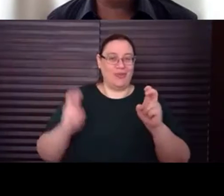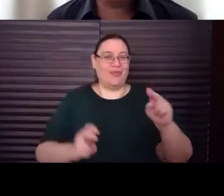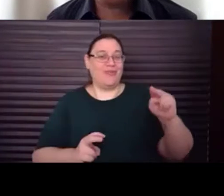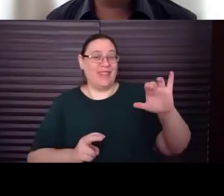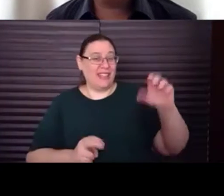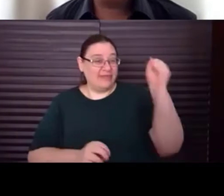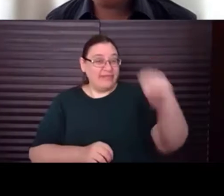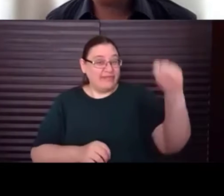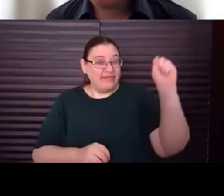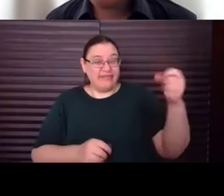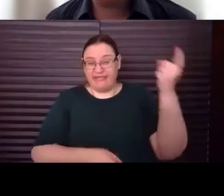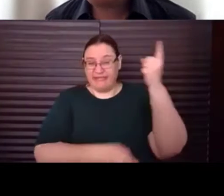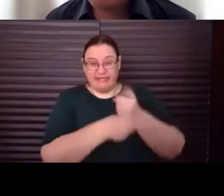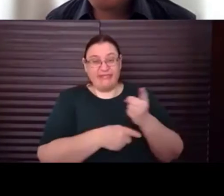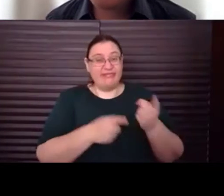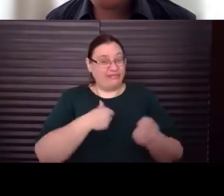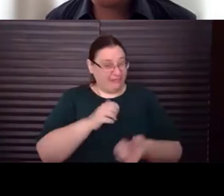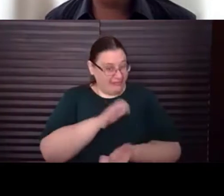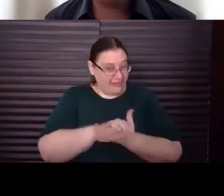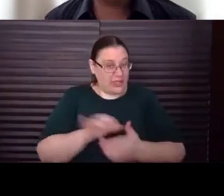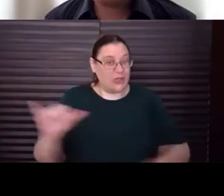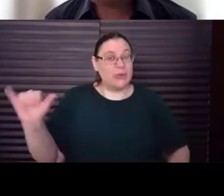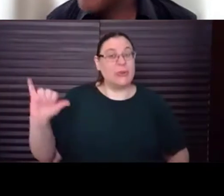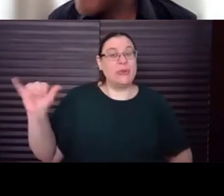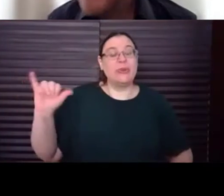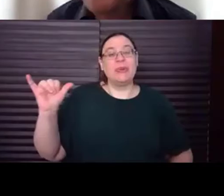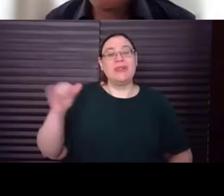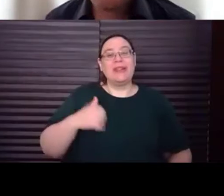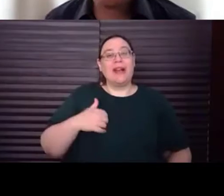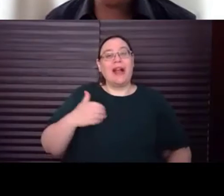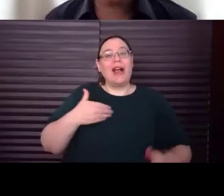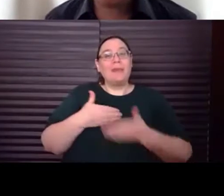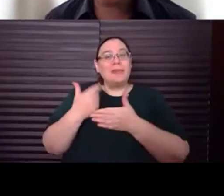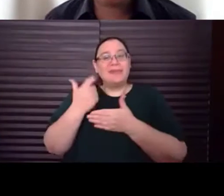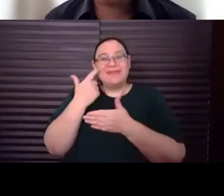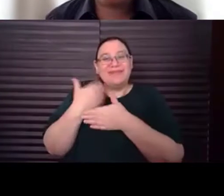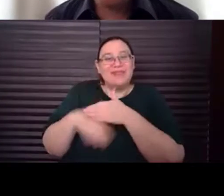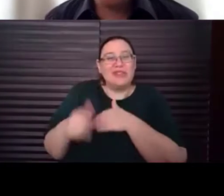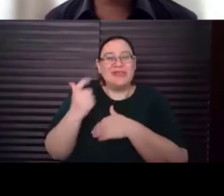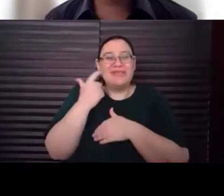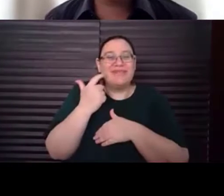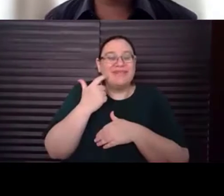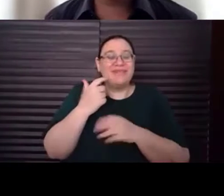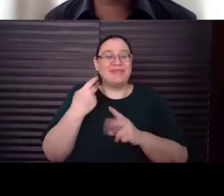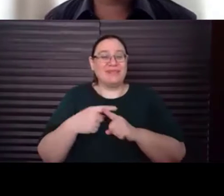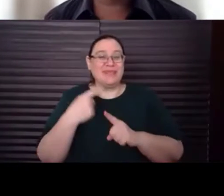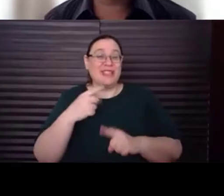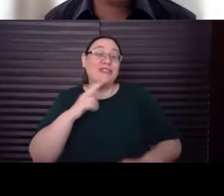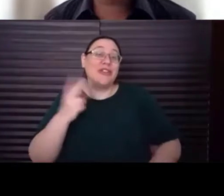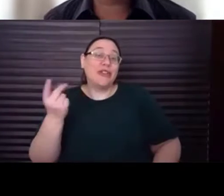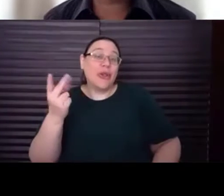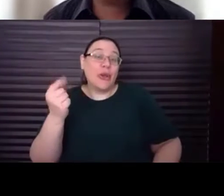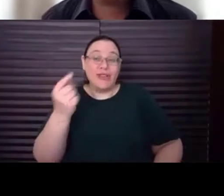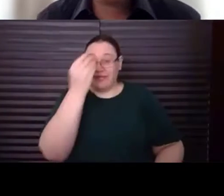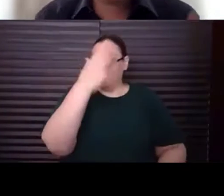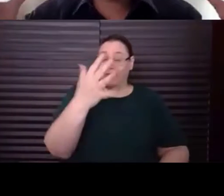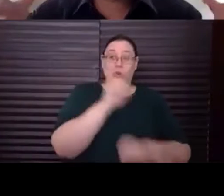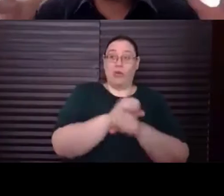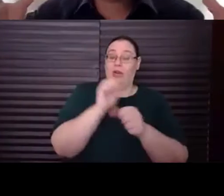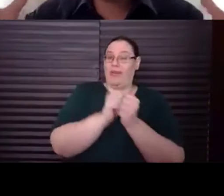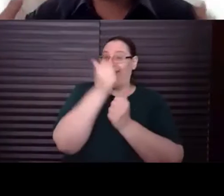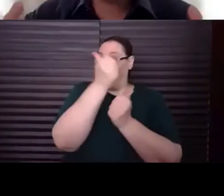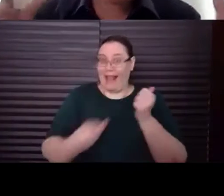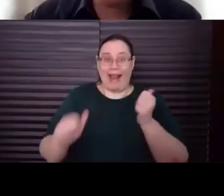You know, as I'm a married man with a newborn baby and a little dog, and I'll tell you what, working with any of